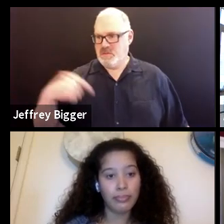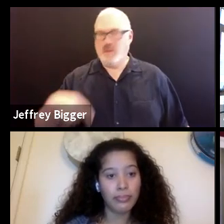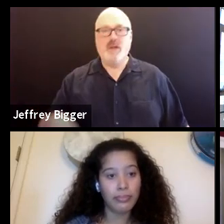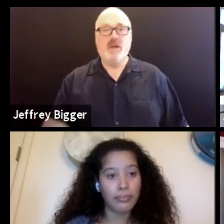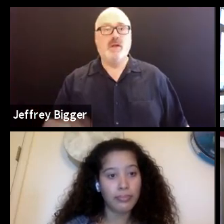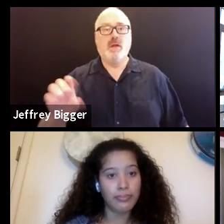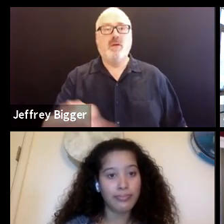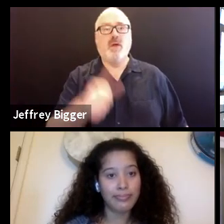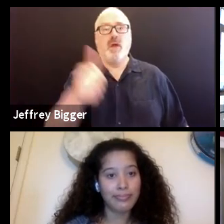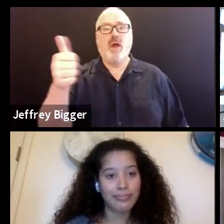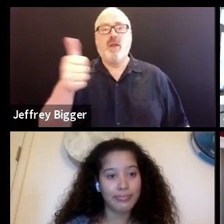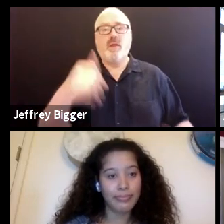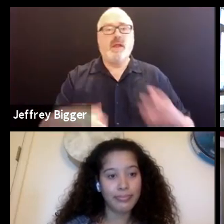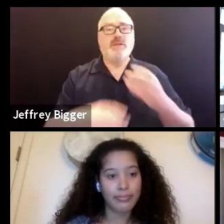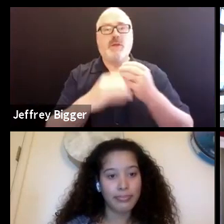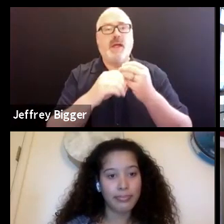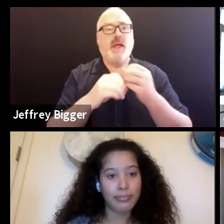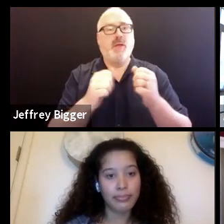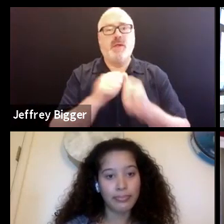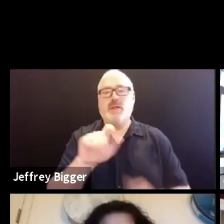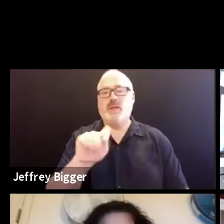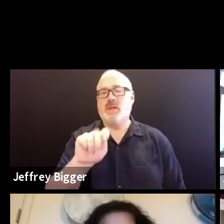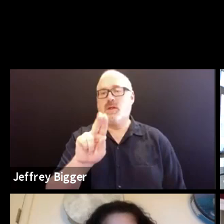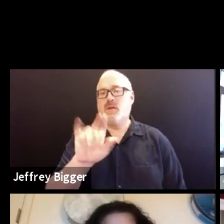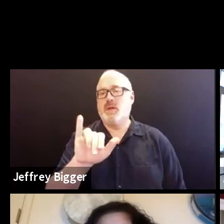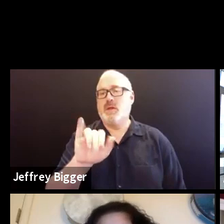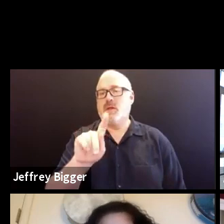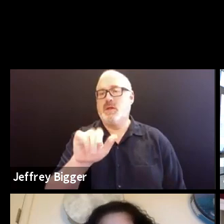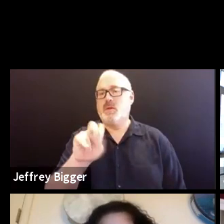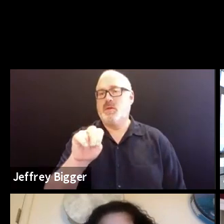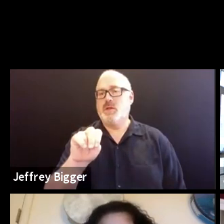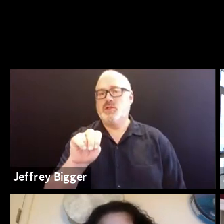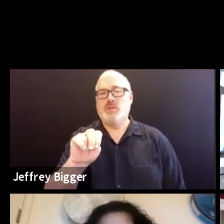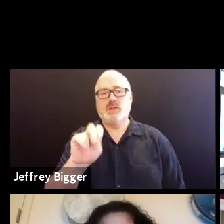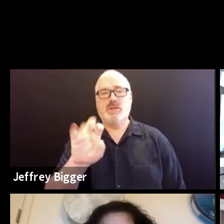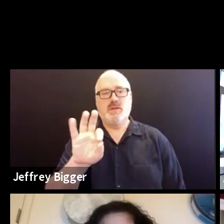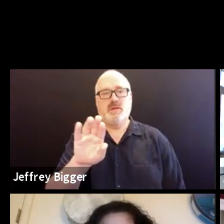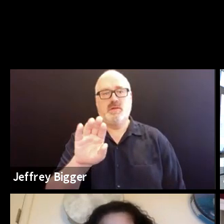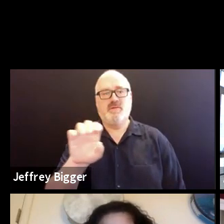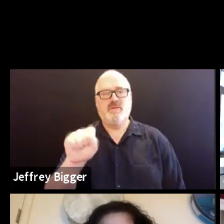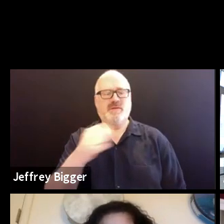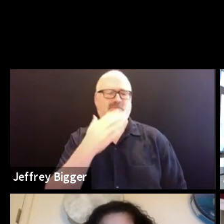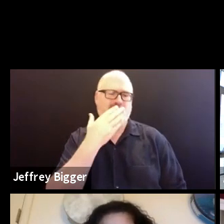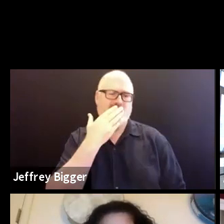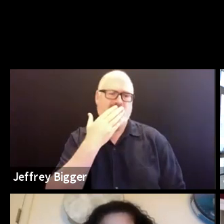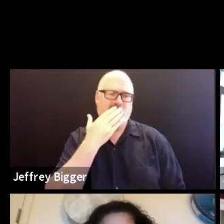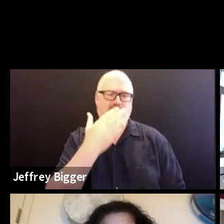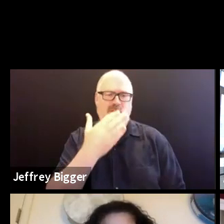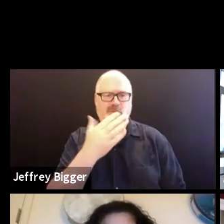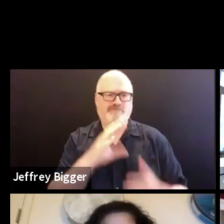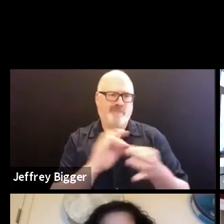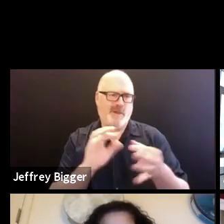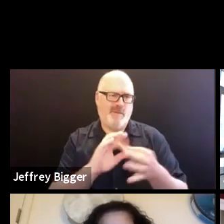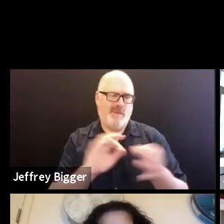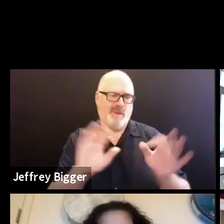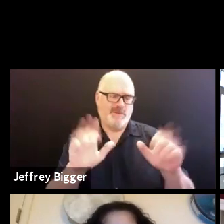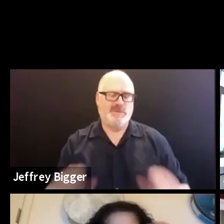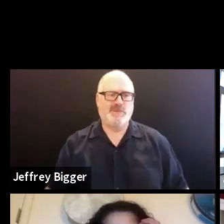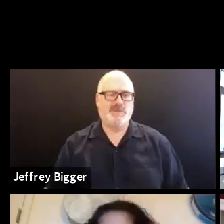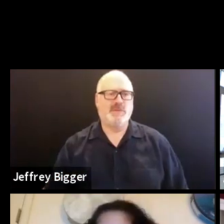Anything else on tuition and fees? Thank you for the thoughtful comments.